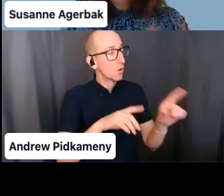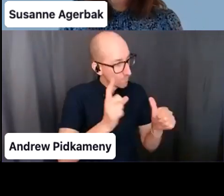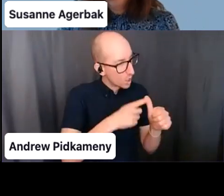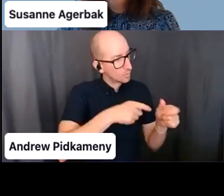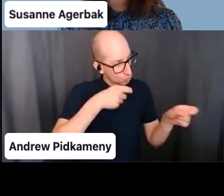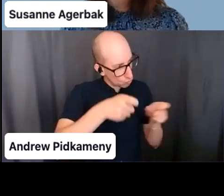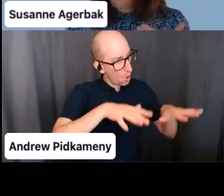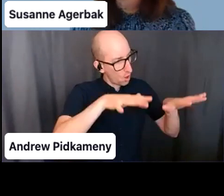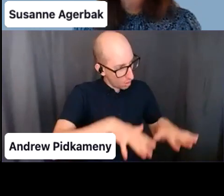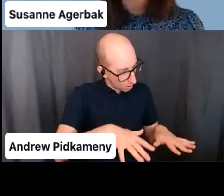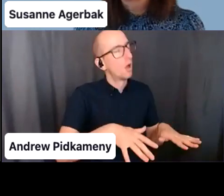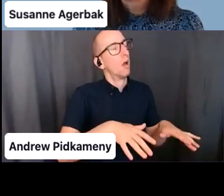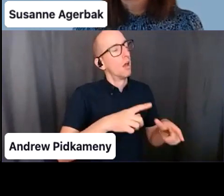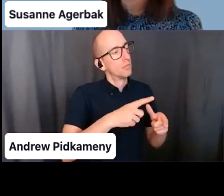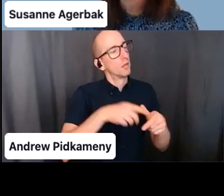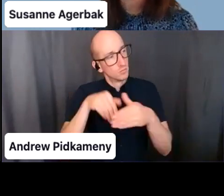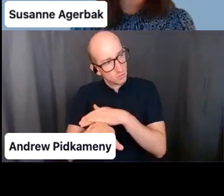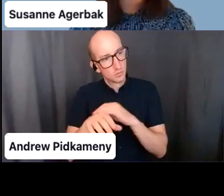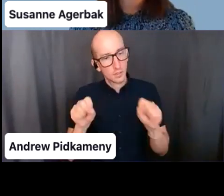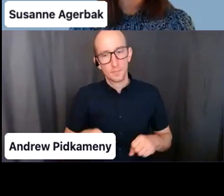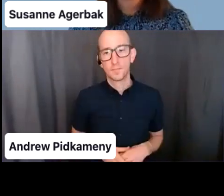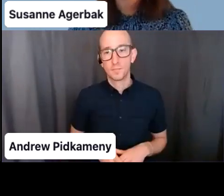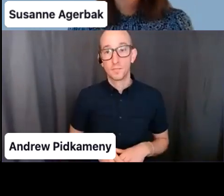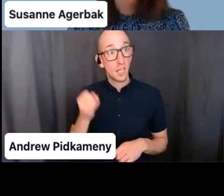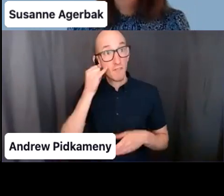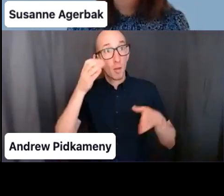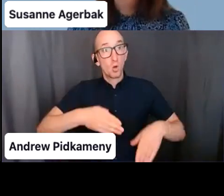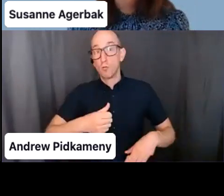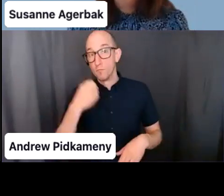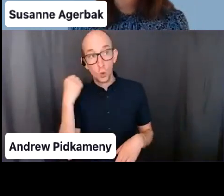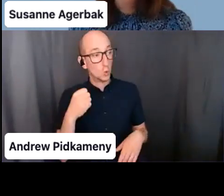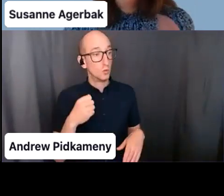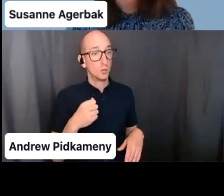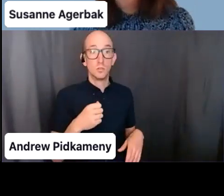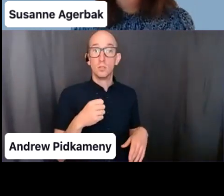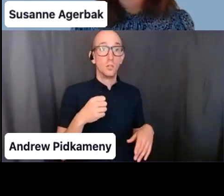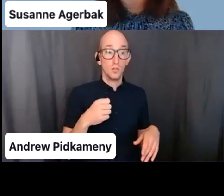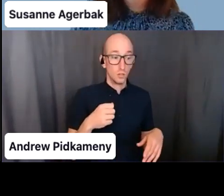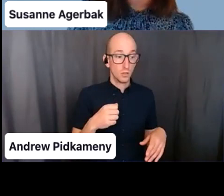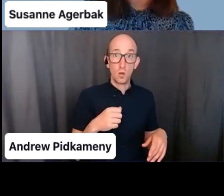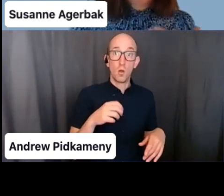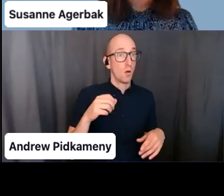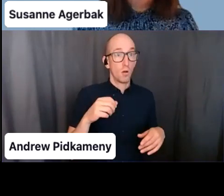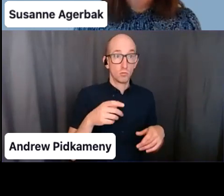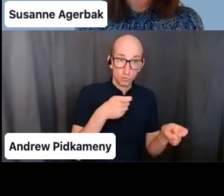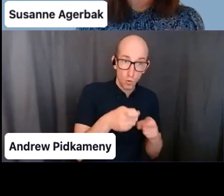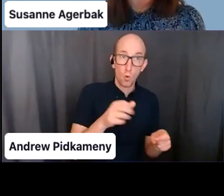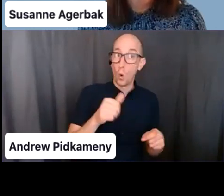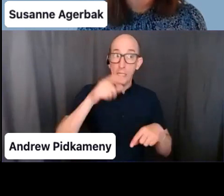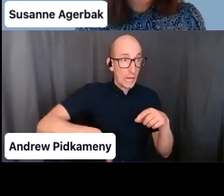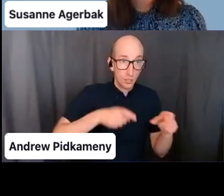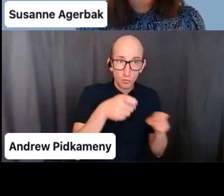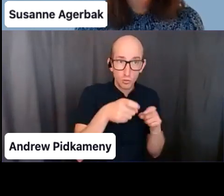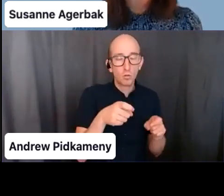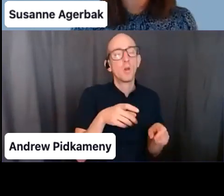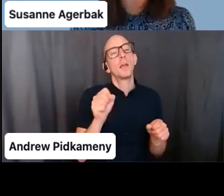Now, if they can't or won't get the animal under reasonable control, you can then ask them to remove the